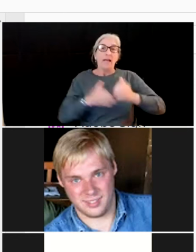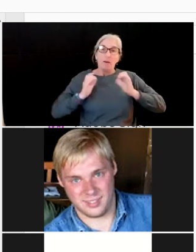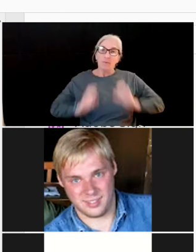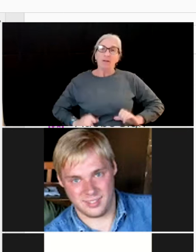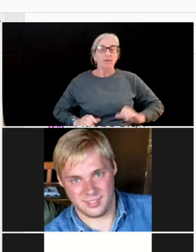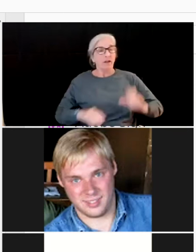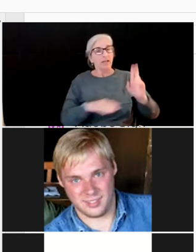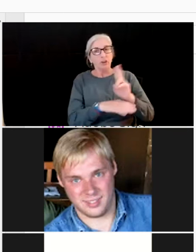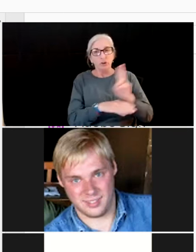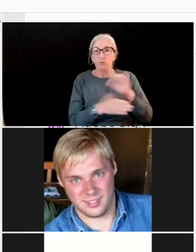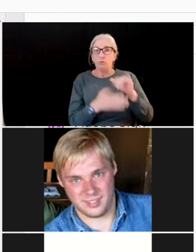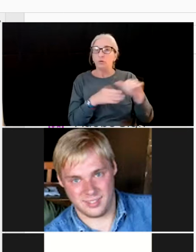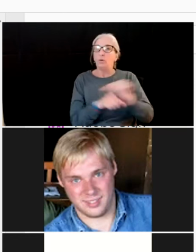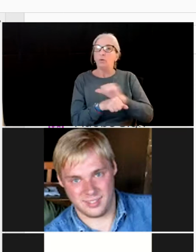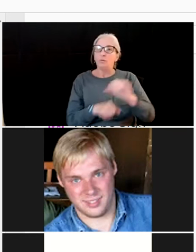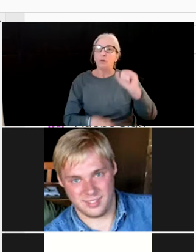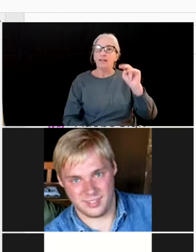billable services